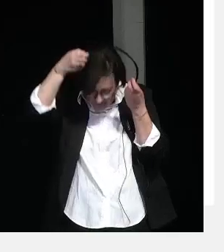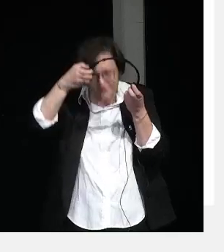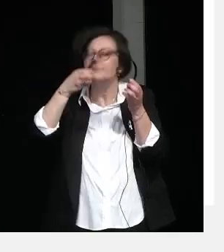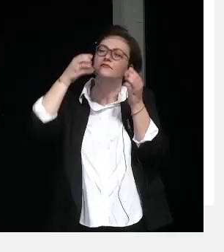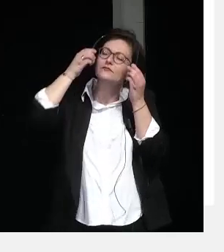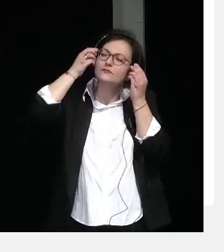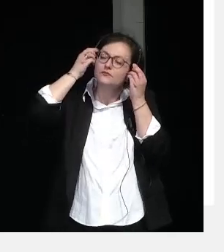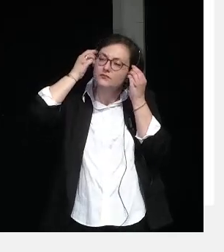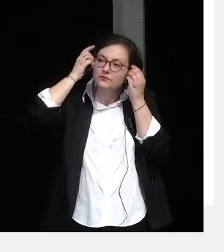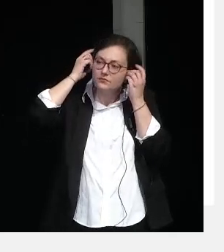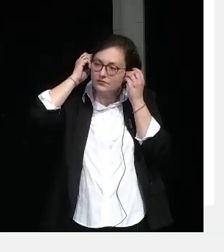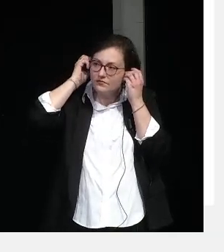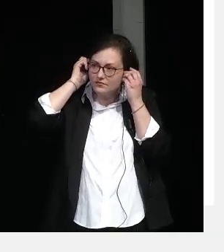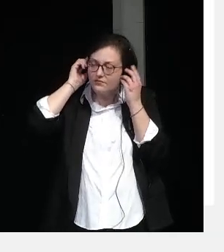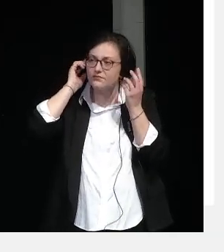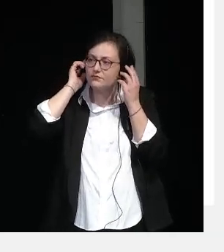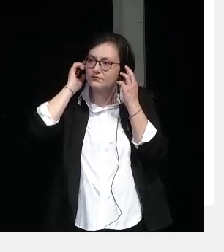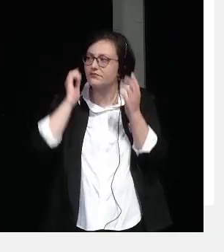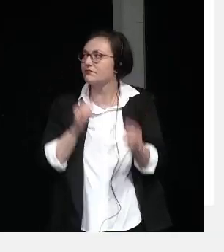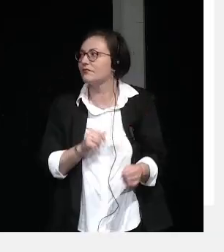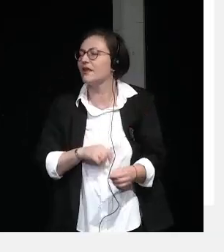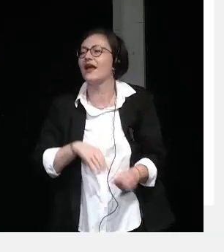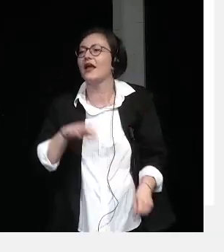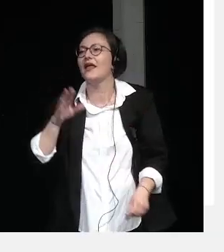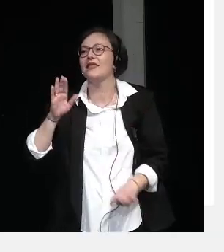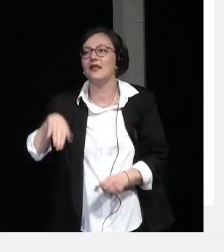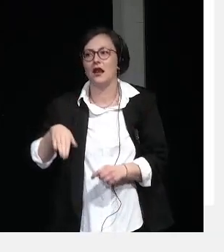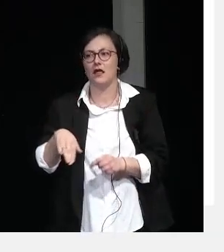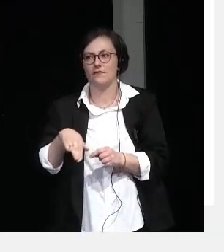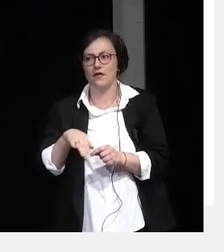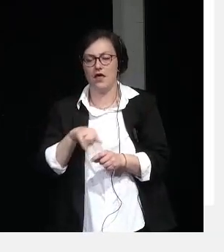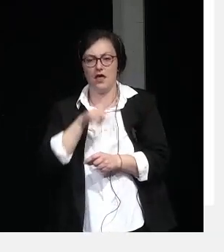question that relates, and it's whether...